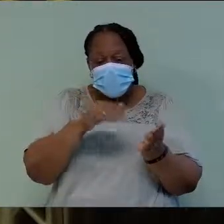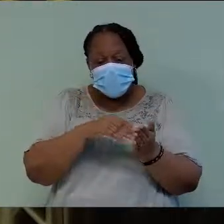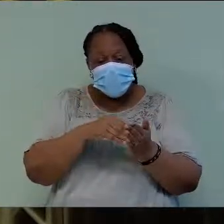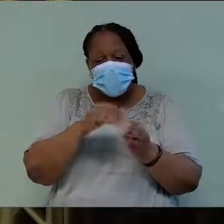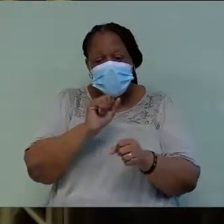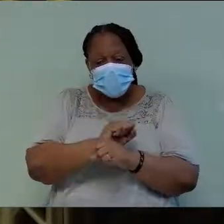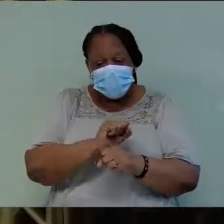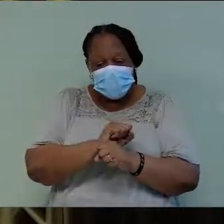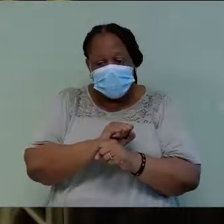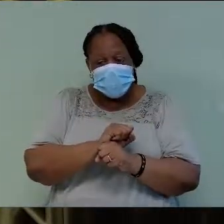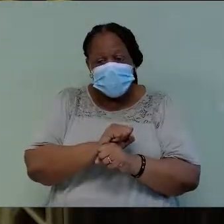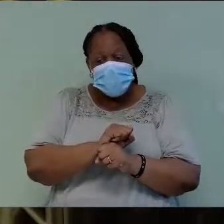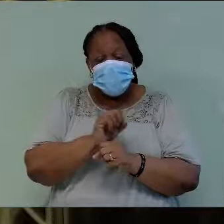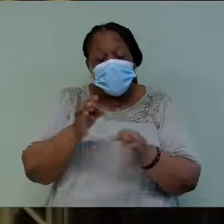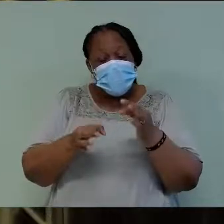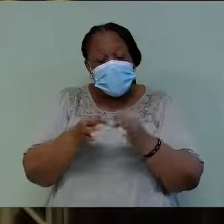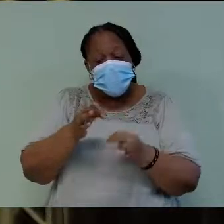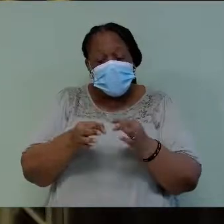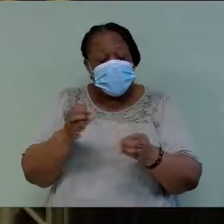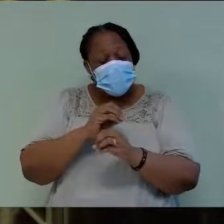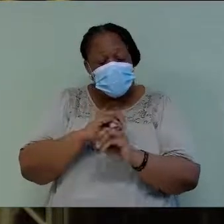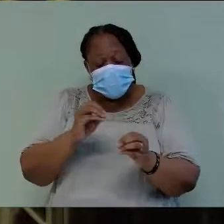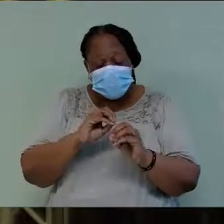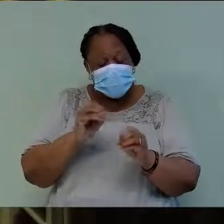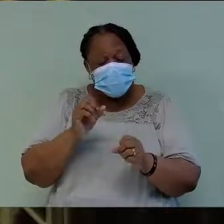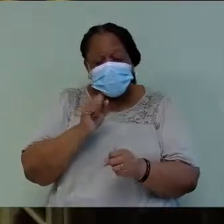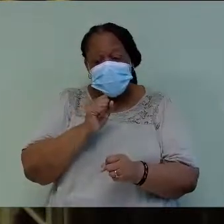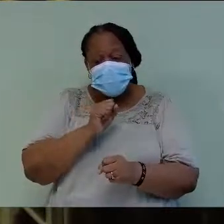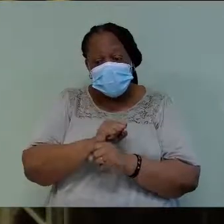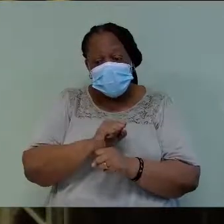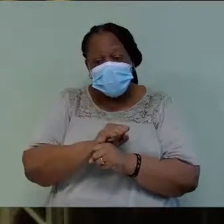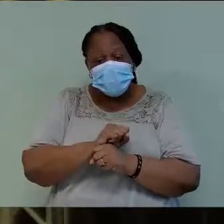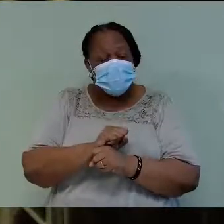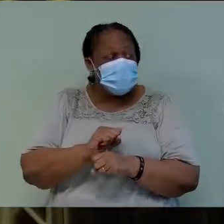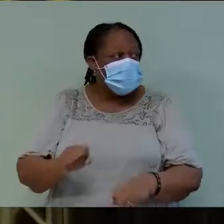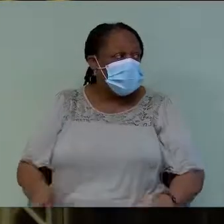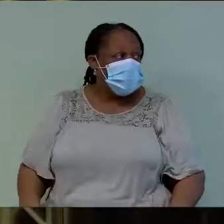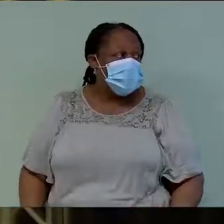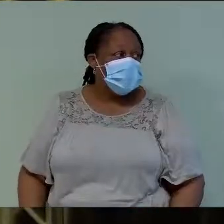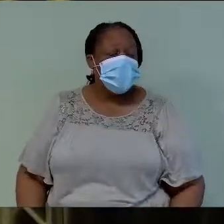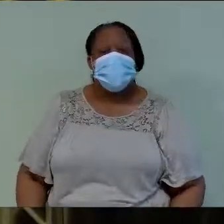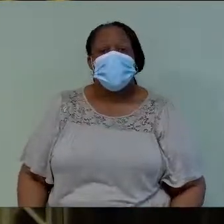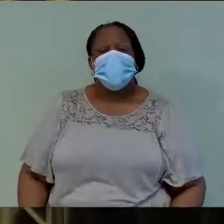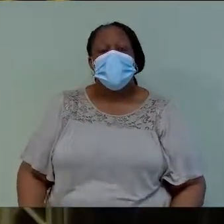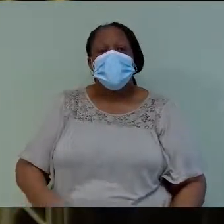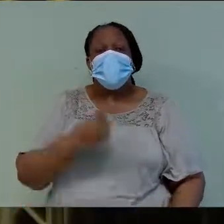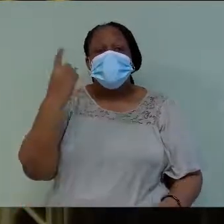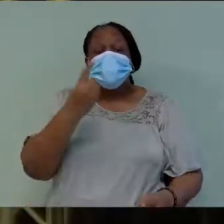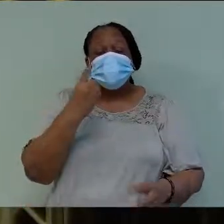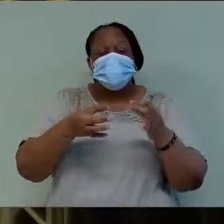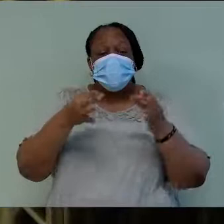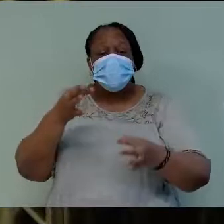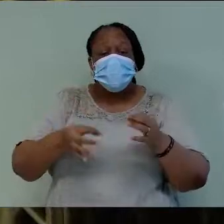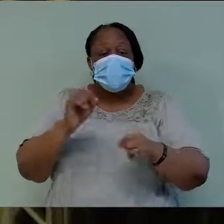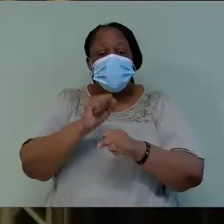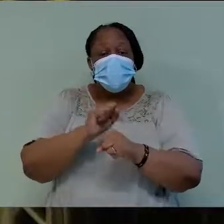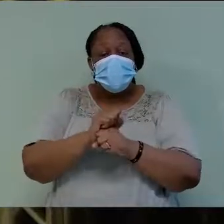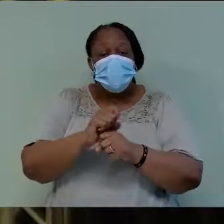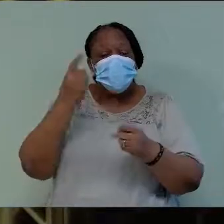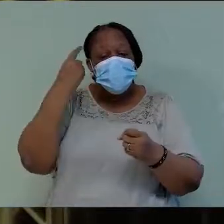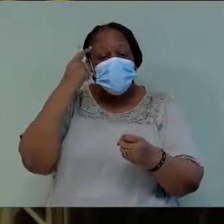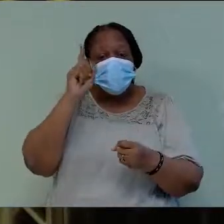severance payment if he or she has worked for the same employer for at least 1 year. The Commissioner's office